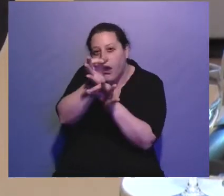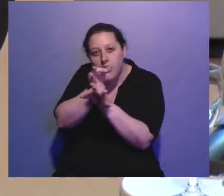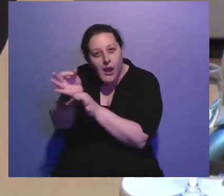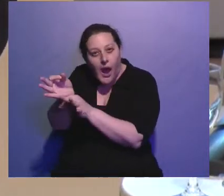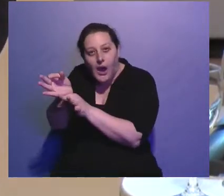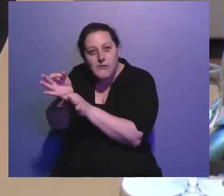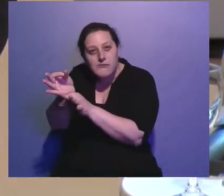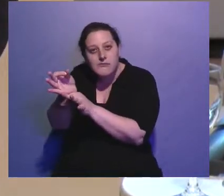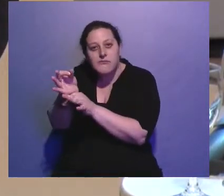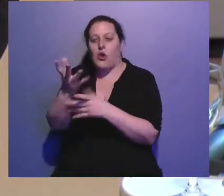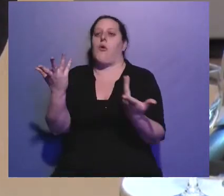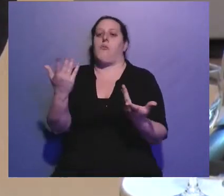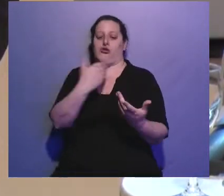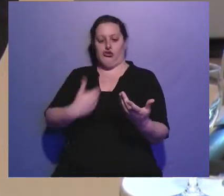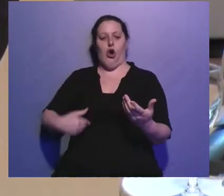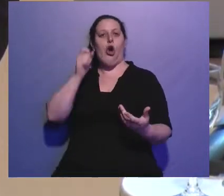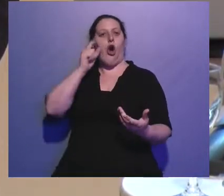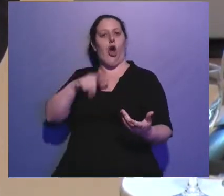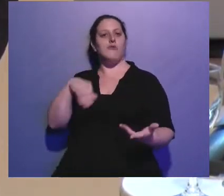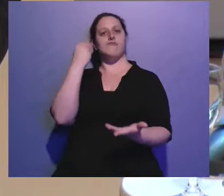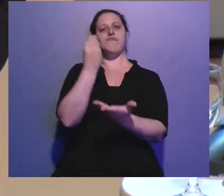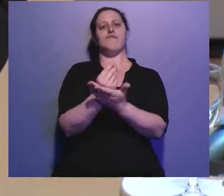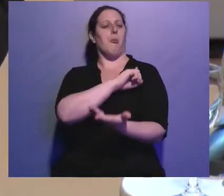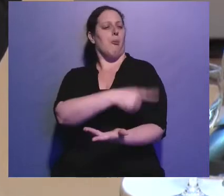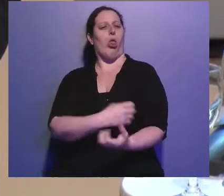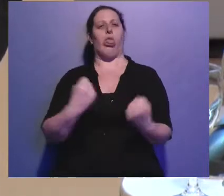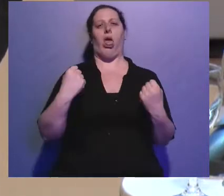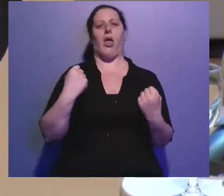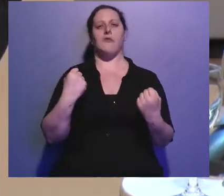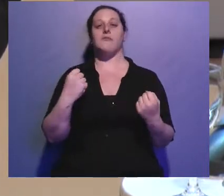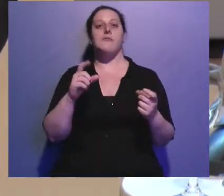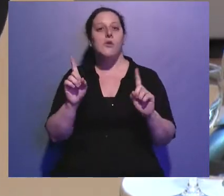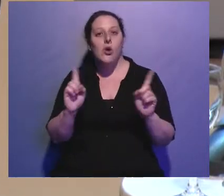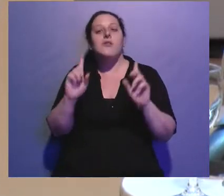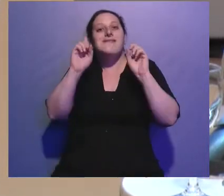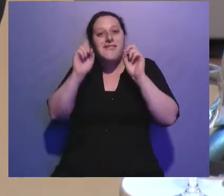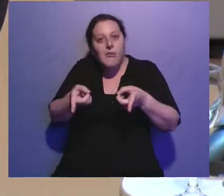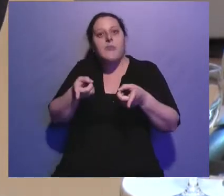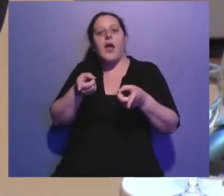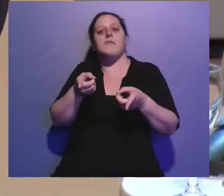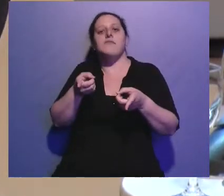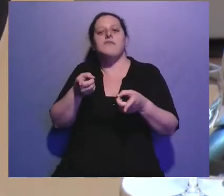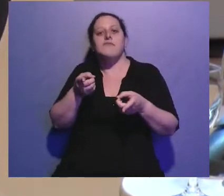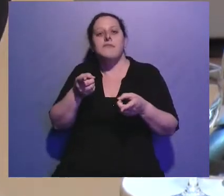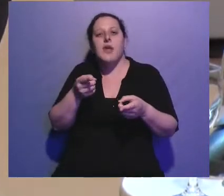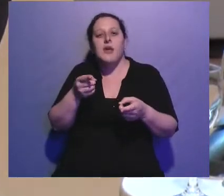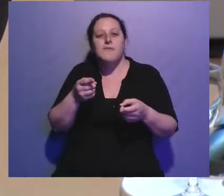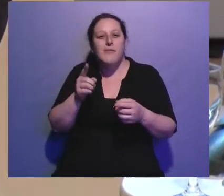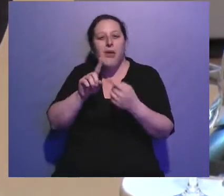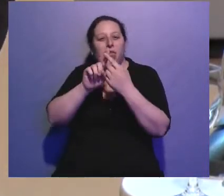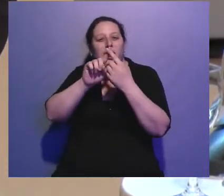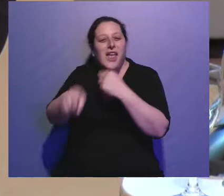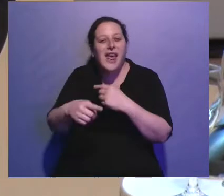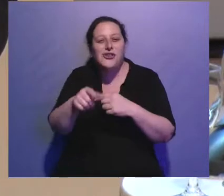a question of showing the public servant or the resident how to get to the public